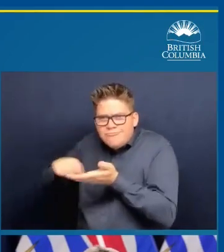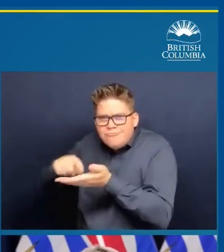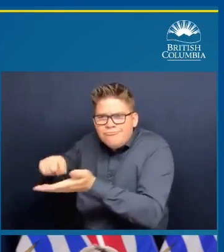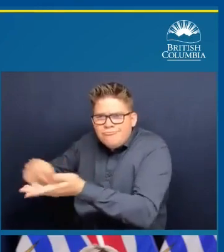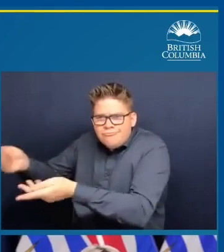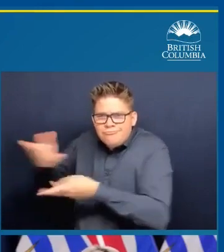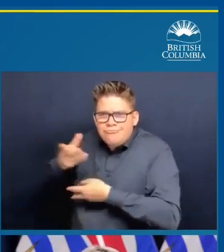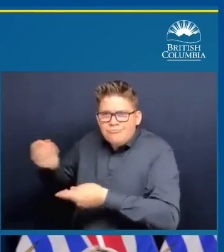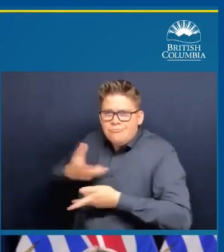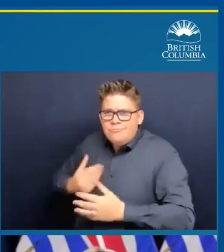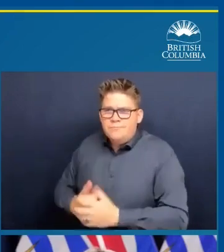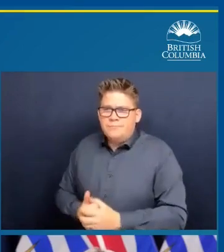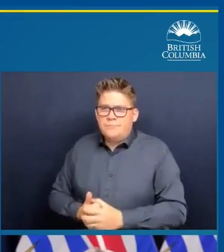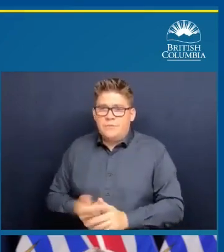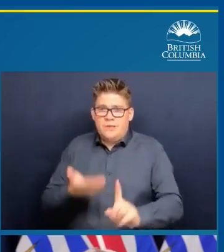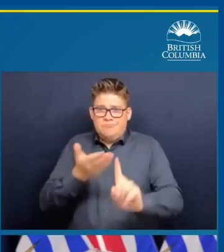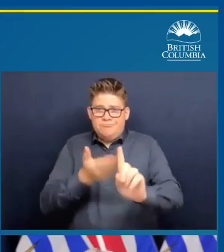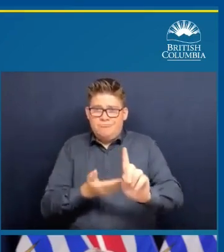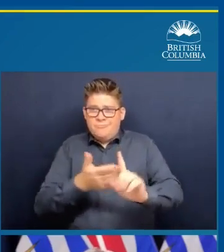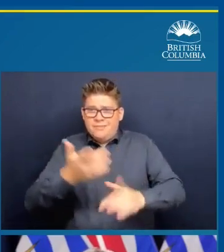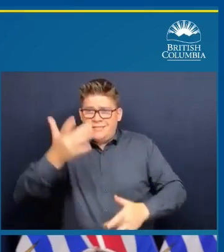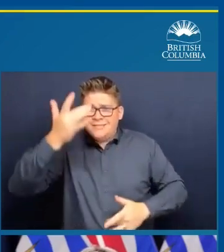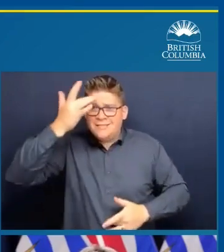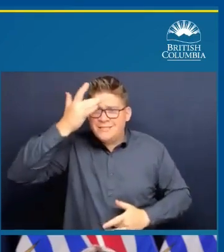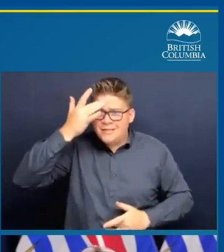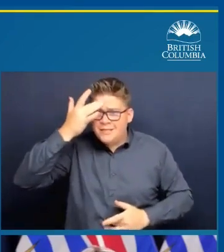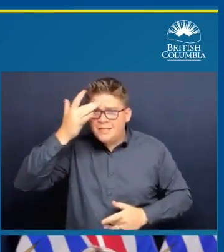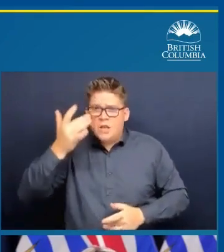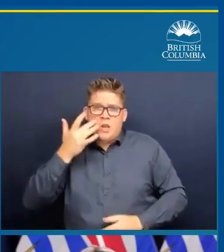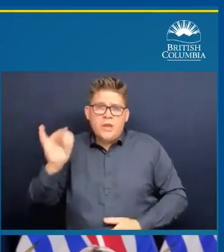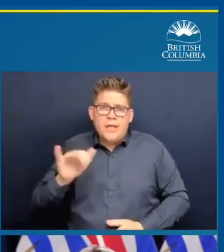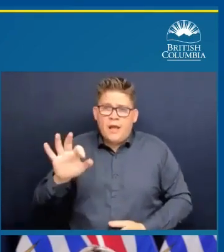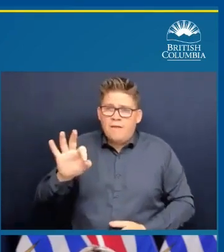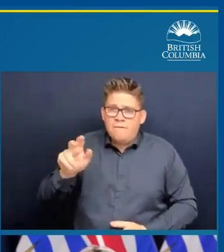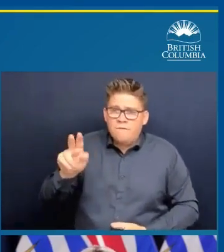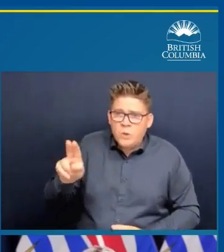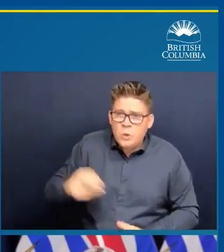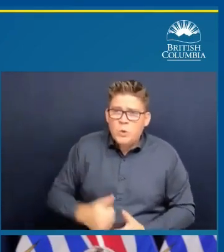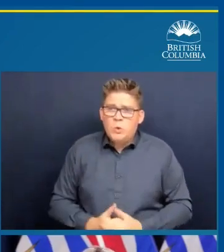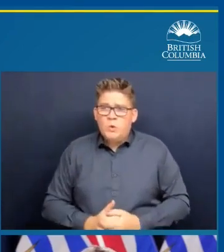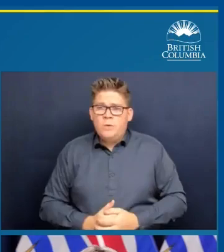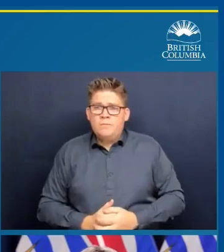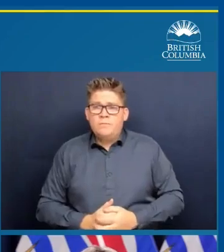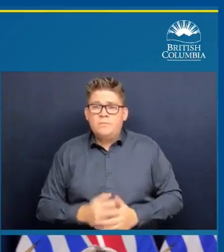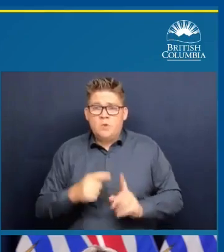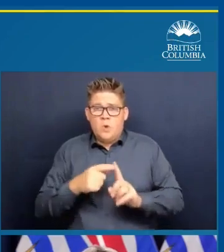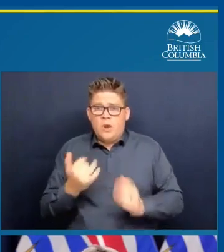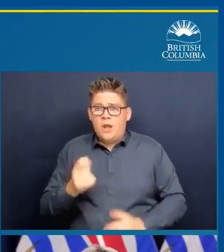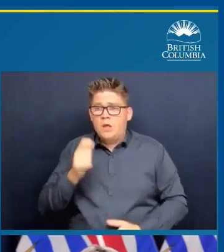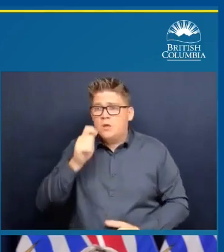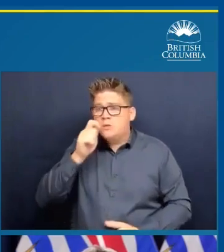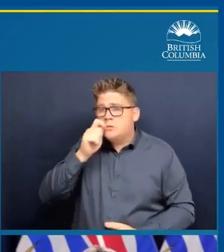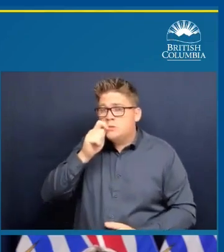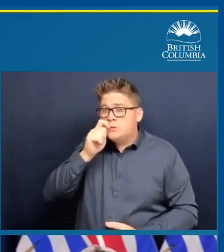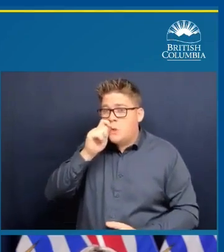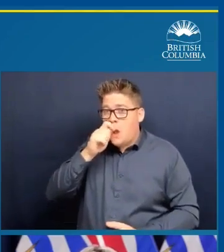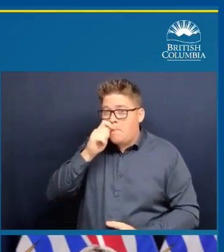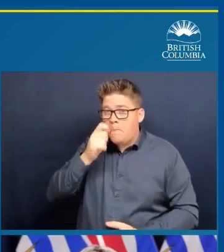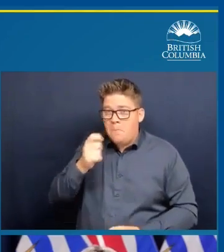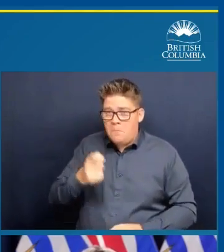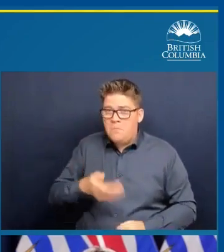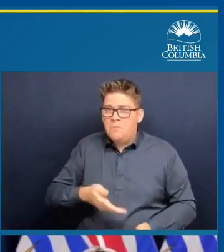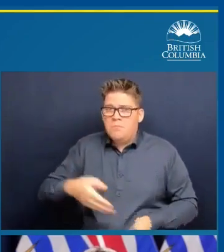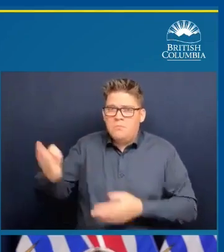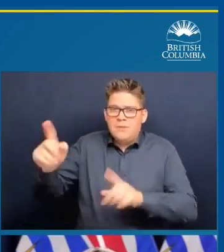influenza-like illness or respiratory illness across the province. And we do laboratory tests to look at a variety